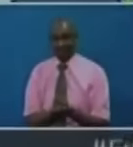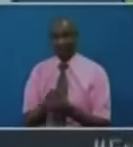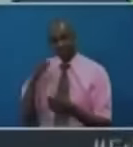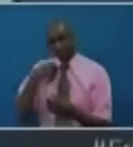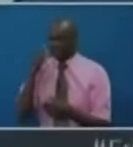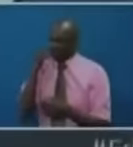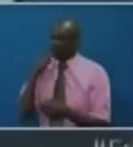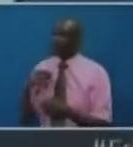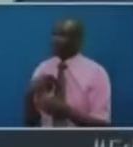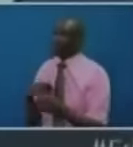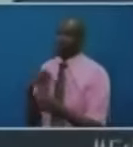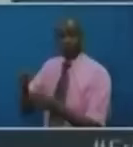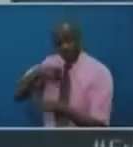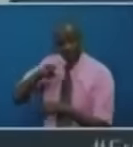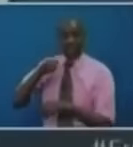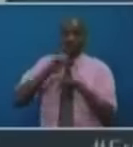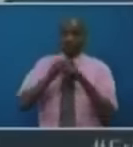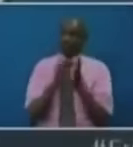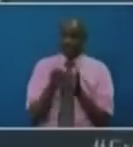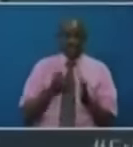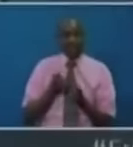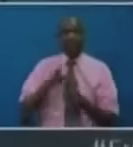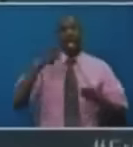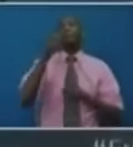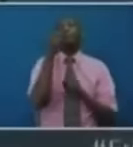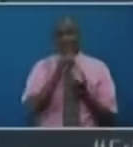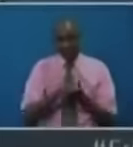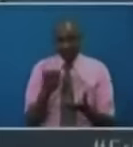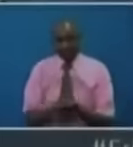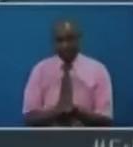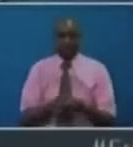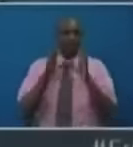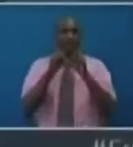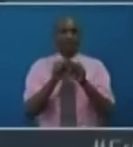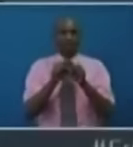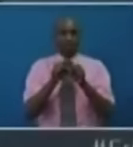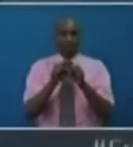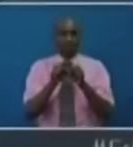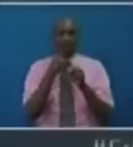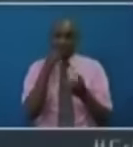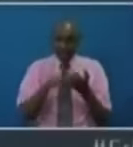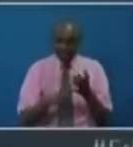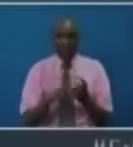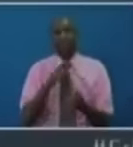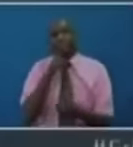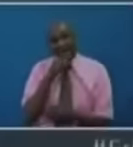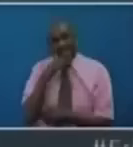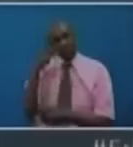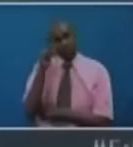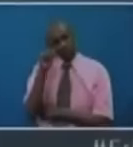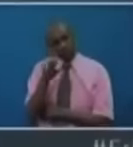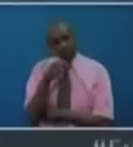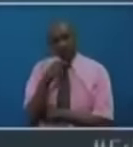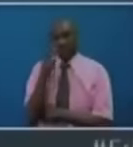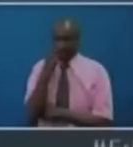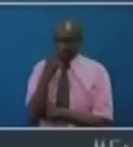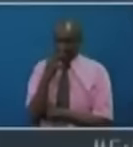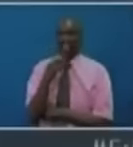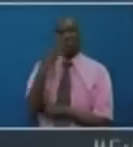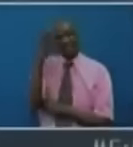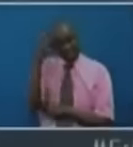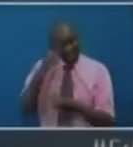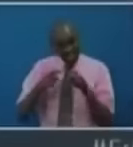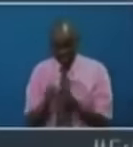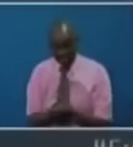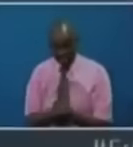We're not good with ladies. That's why we are funny. Yeah. Anyway. And single. It was just shocking to me that Mankush over here has been doing comedy for 30